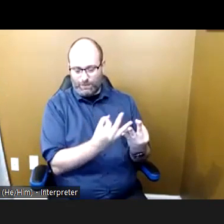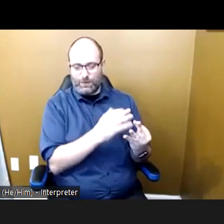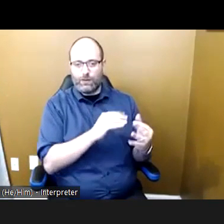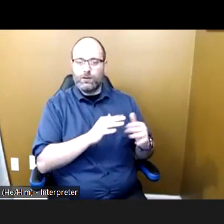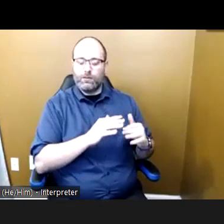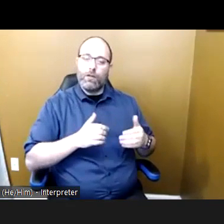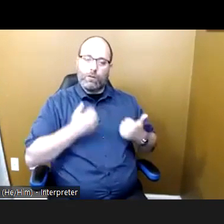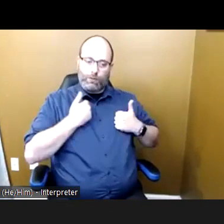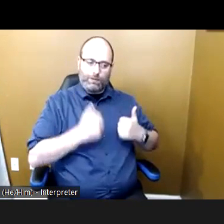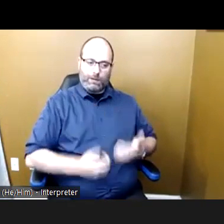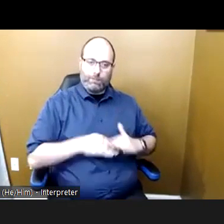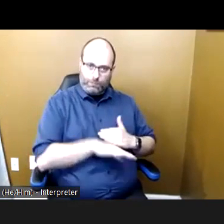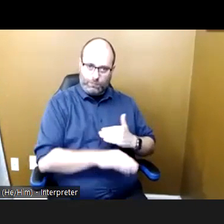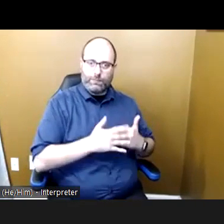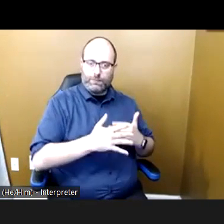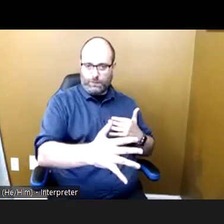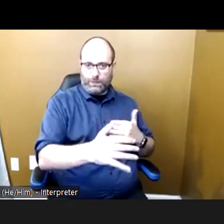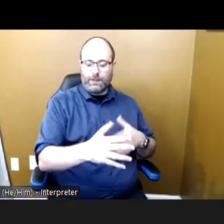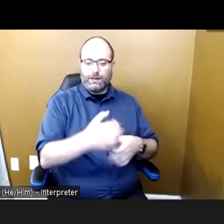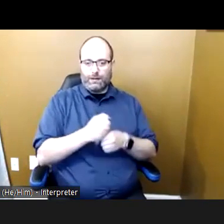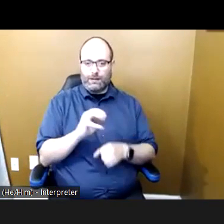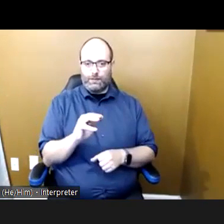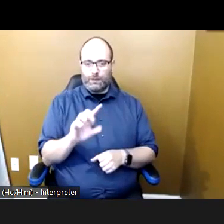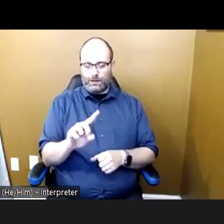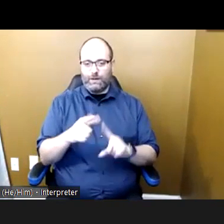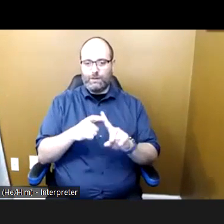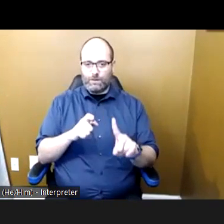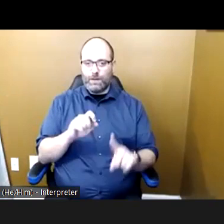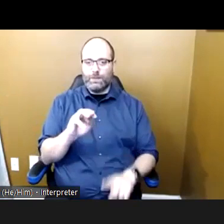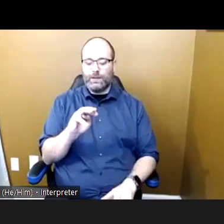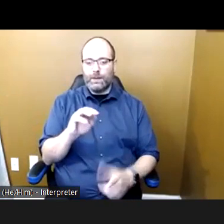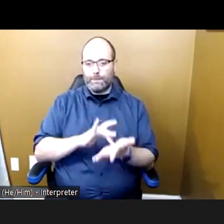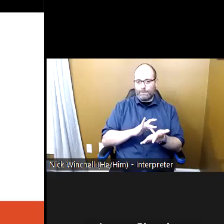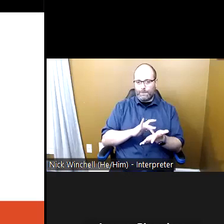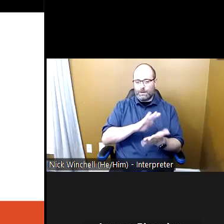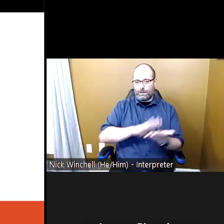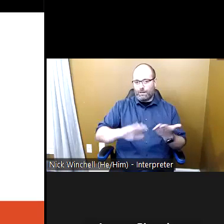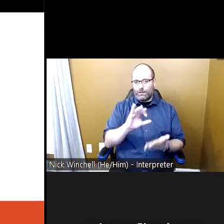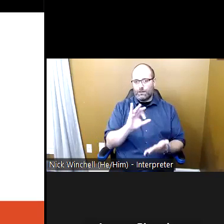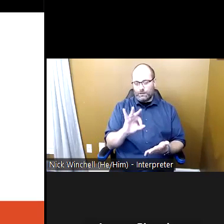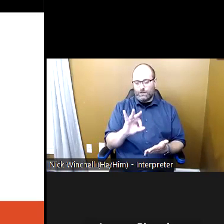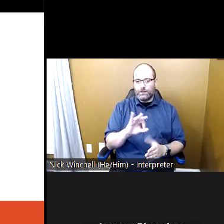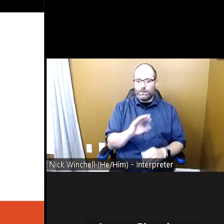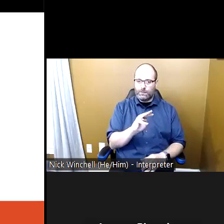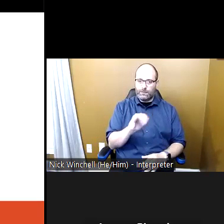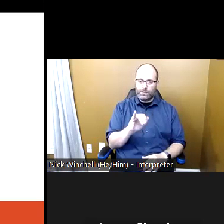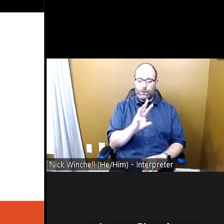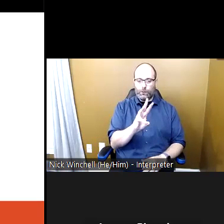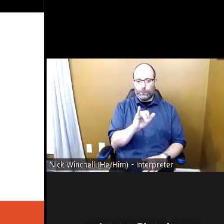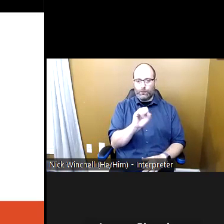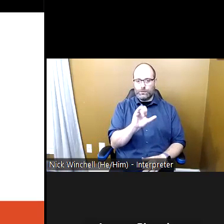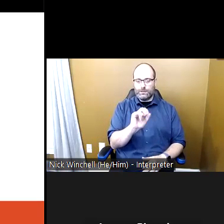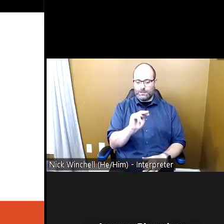lifespan. After receiving their MD from Medical College of Wisconsin, Dr. Kim completed their adult psychiatry training at Duke